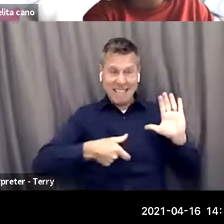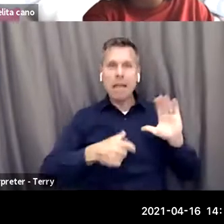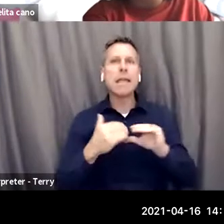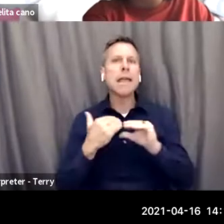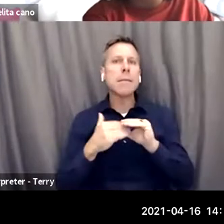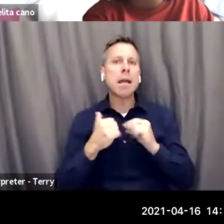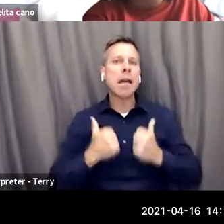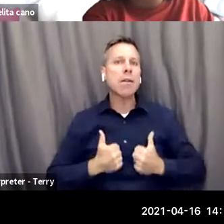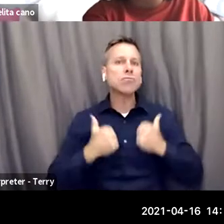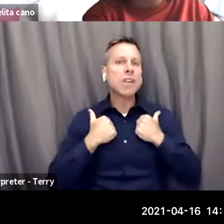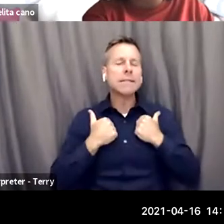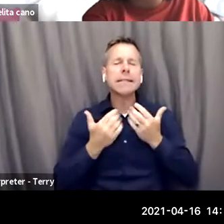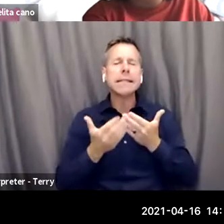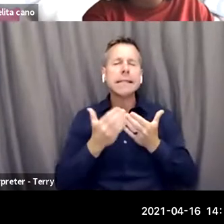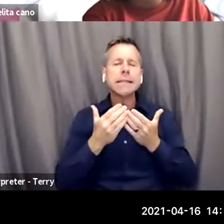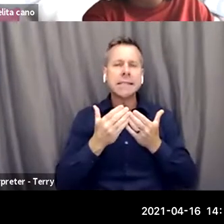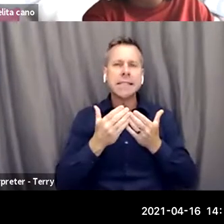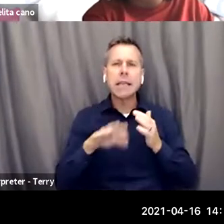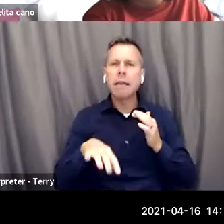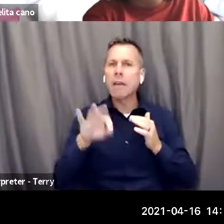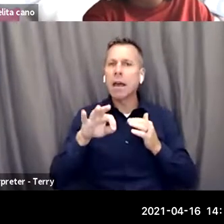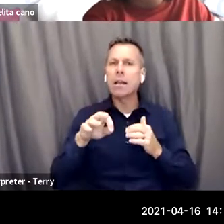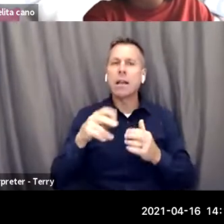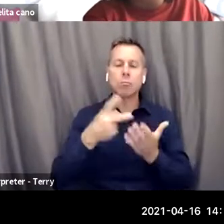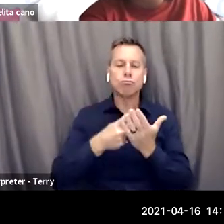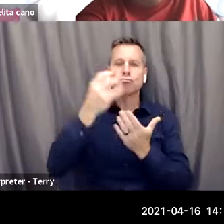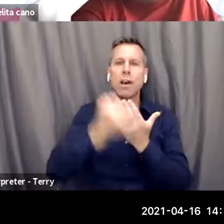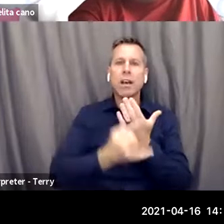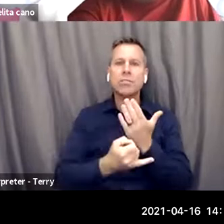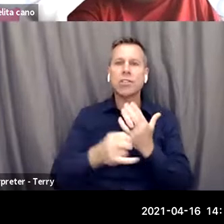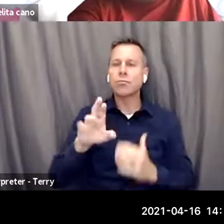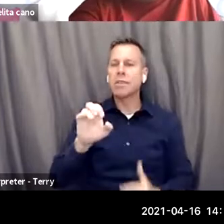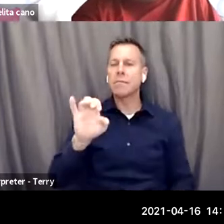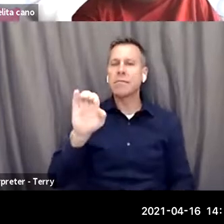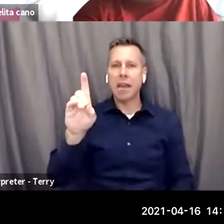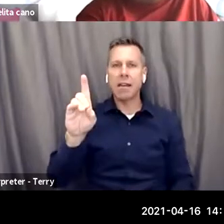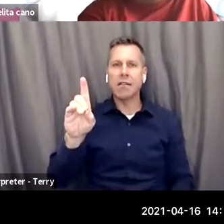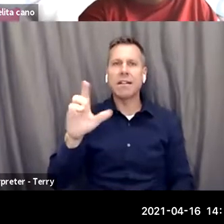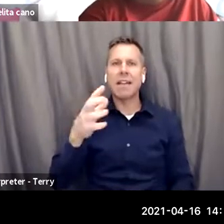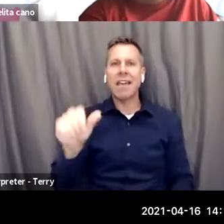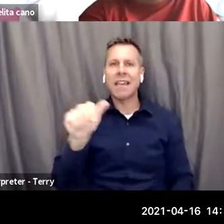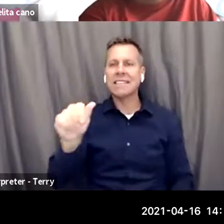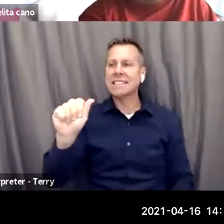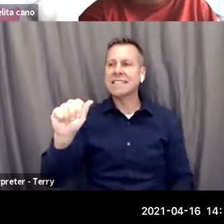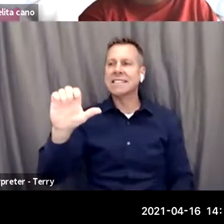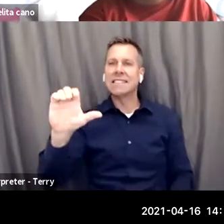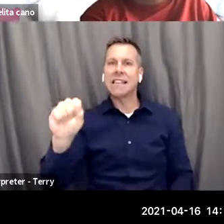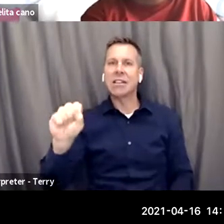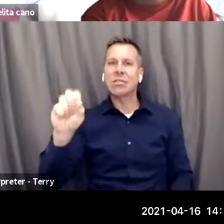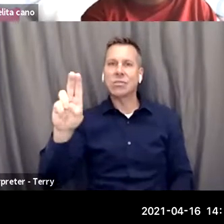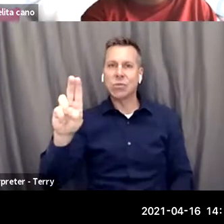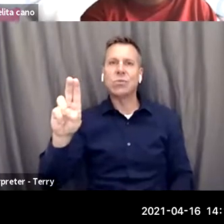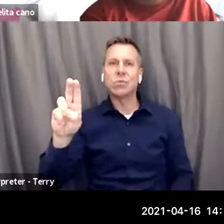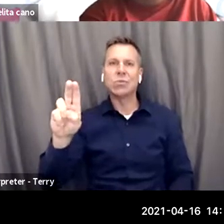It's super easy to find us. Project Rebound at csufresno.edu. Really easy to find us. Arnold